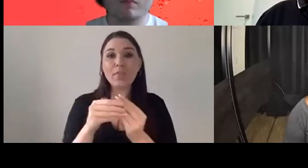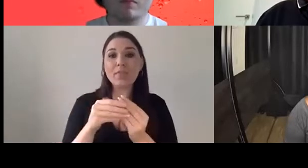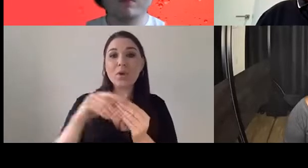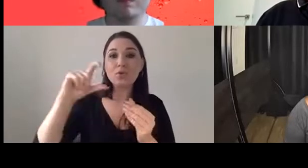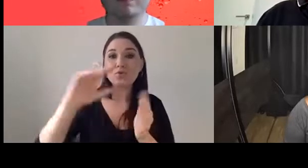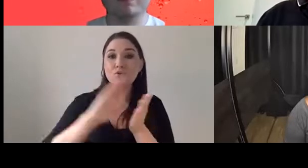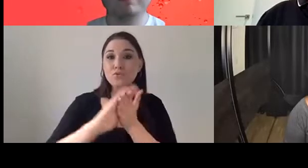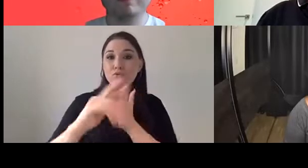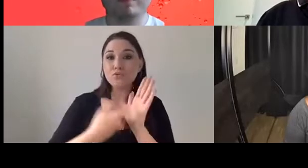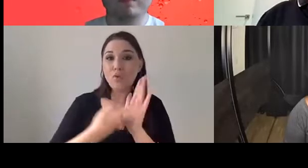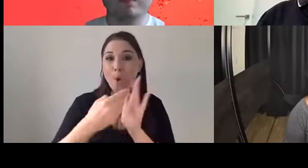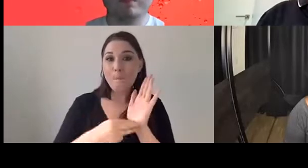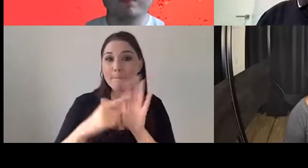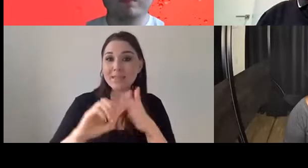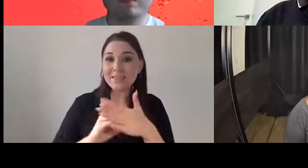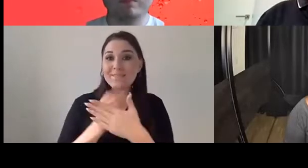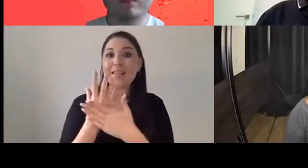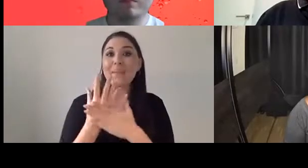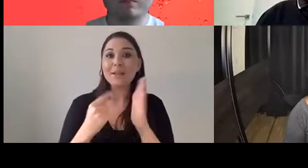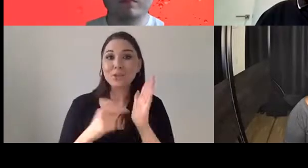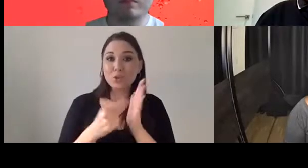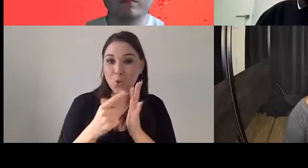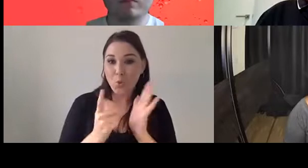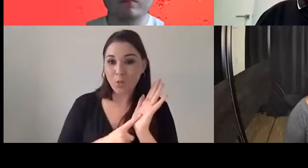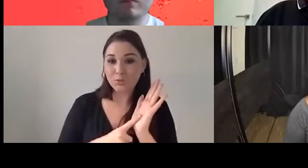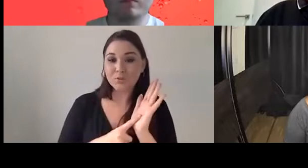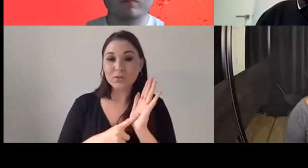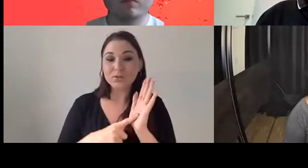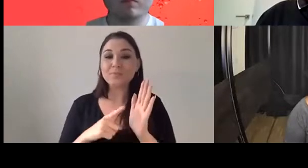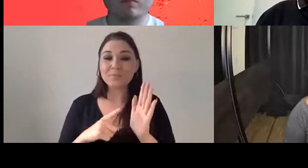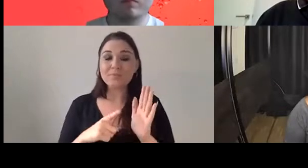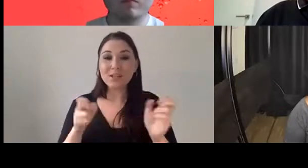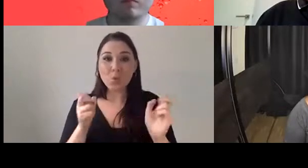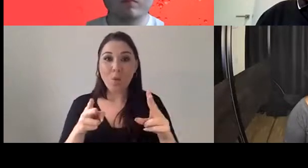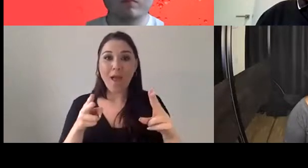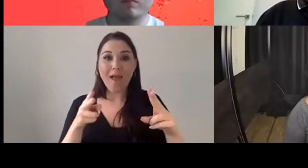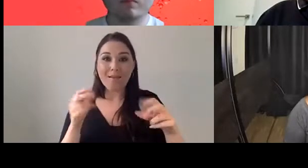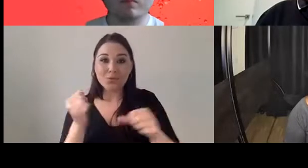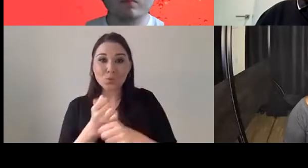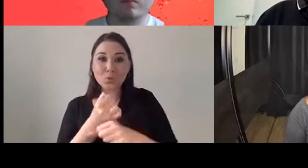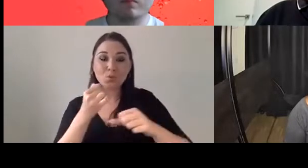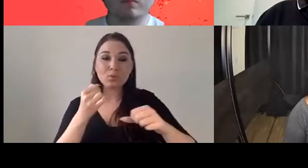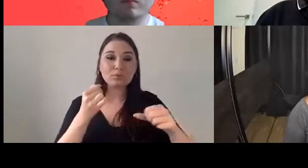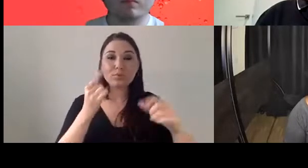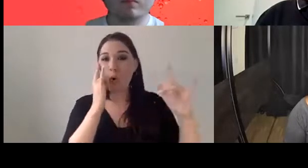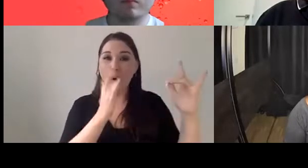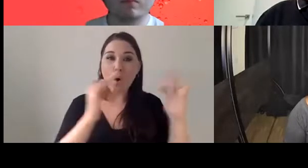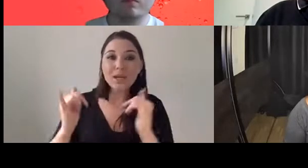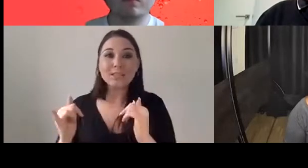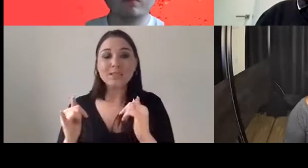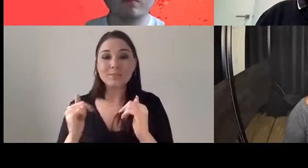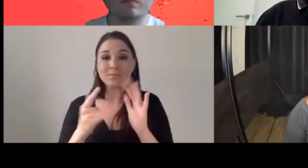of doing an audit, and we make our students, on a 12-month program, our students are aware of that